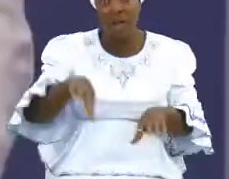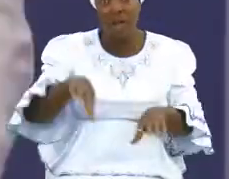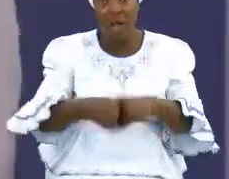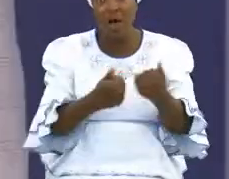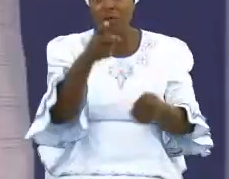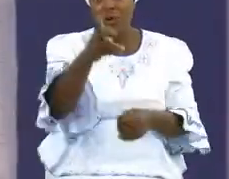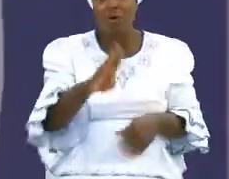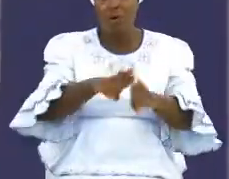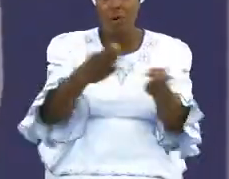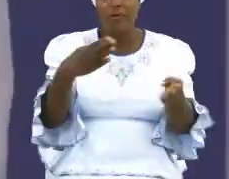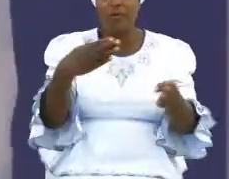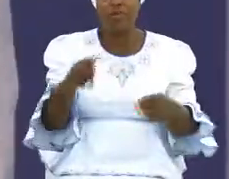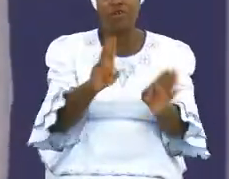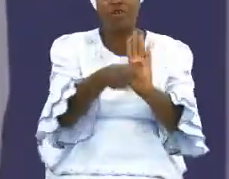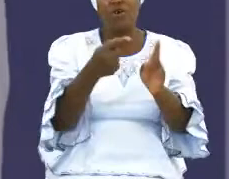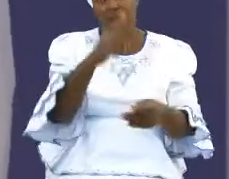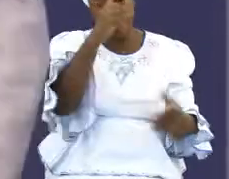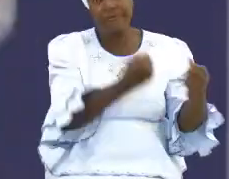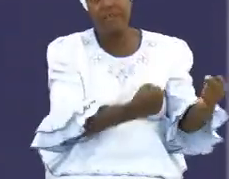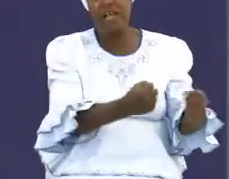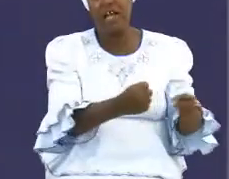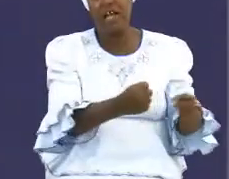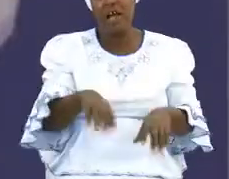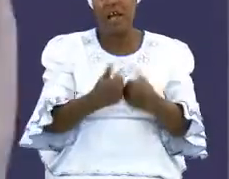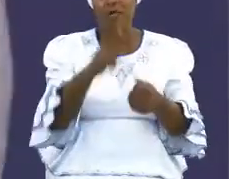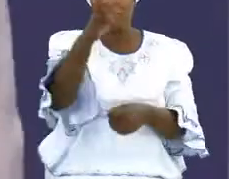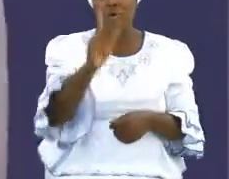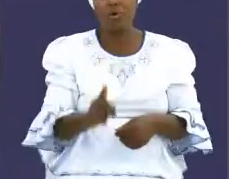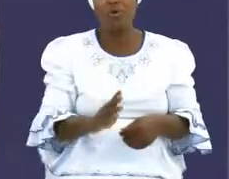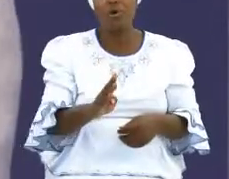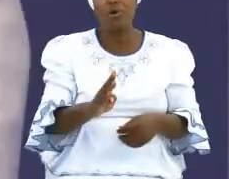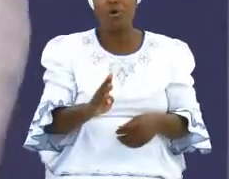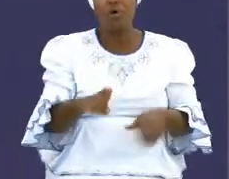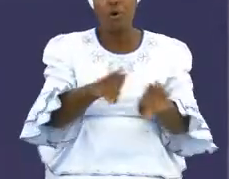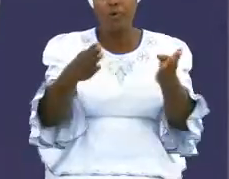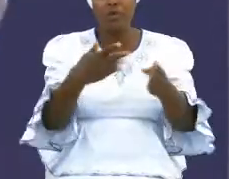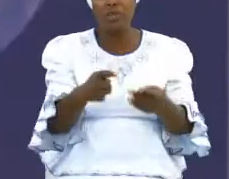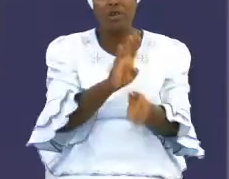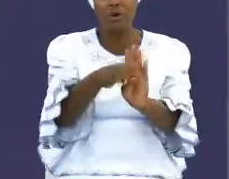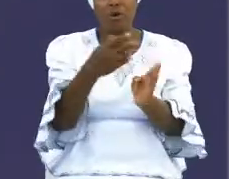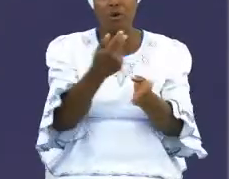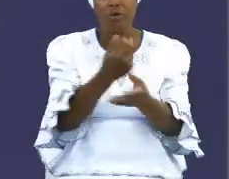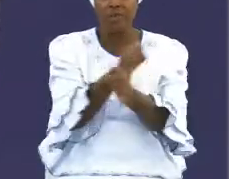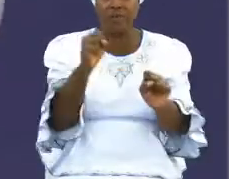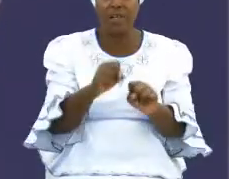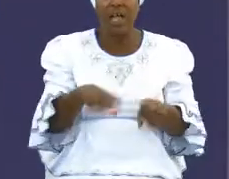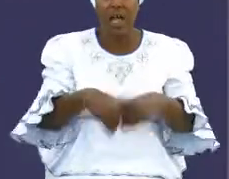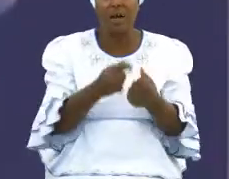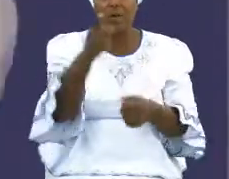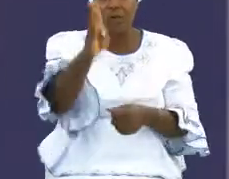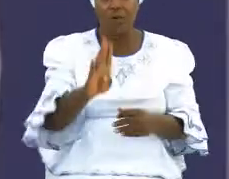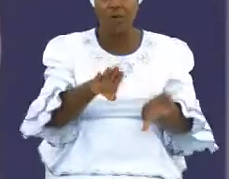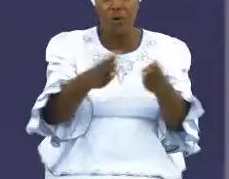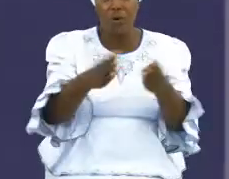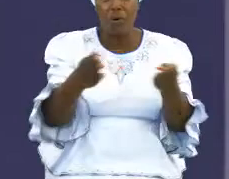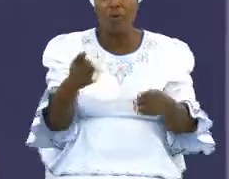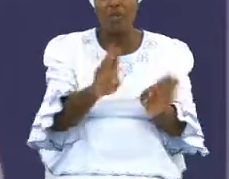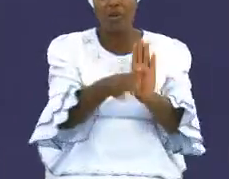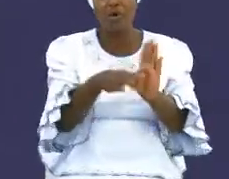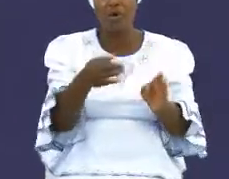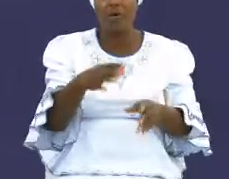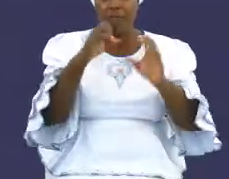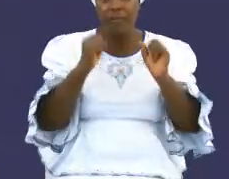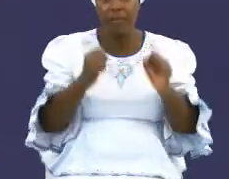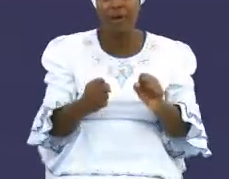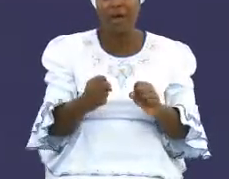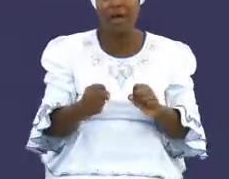the door of faith, how God opened the door of salvation, how God opened the door of power,